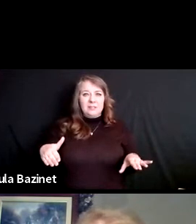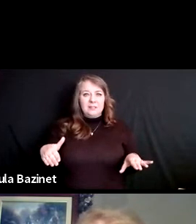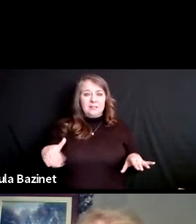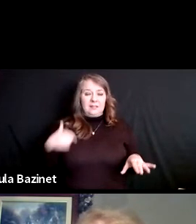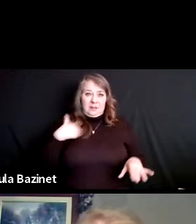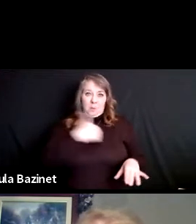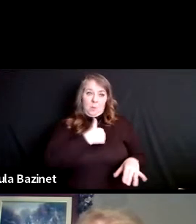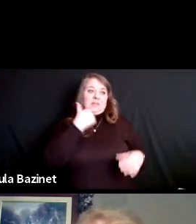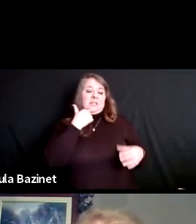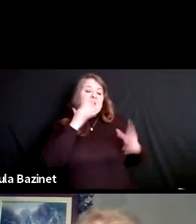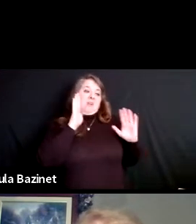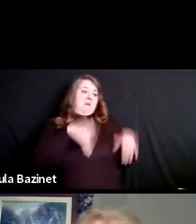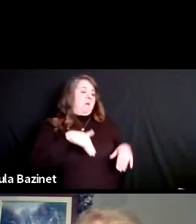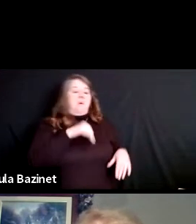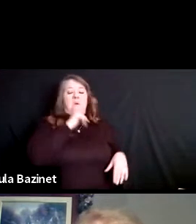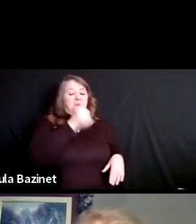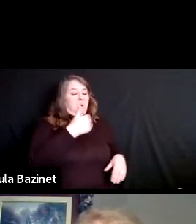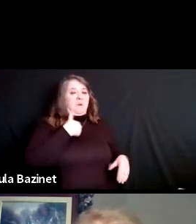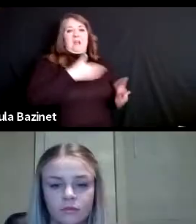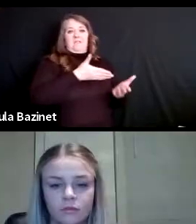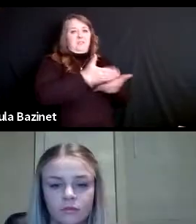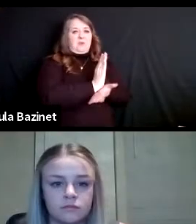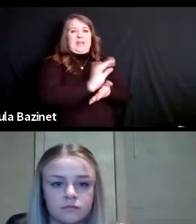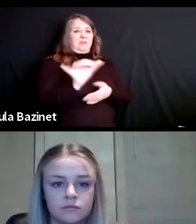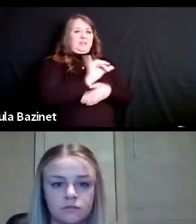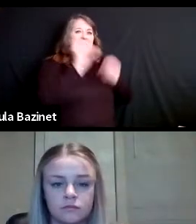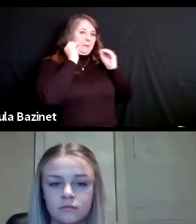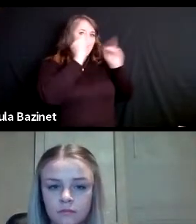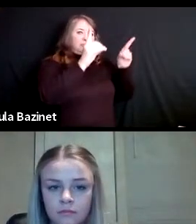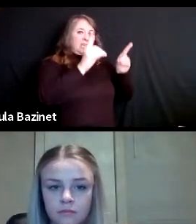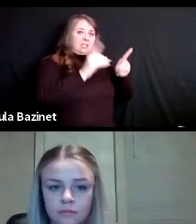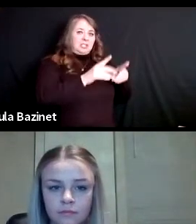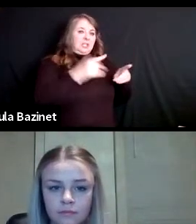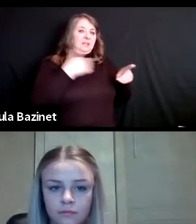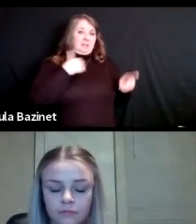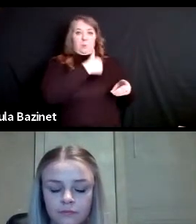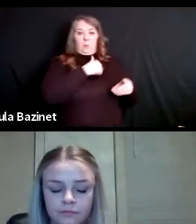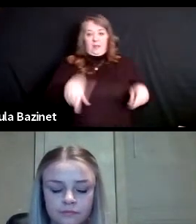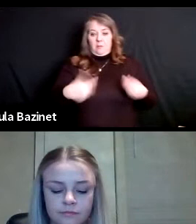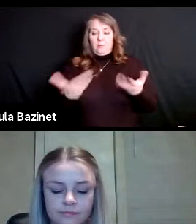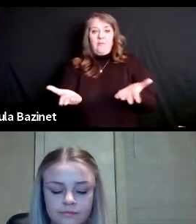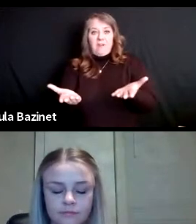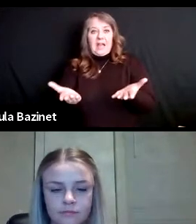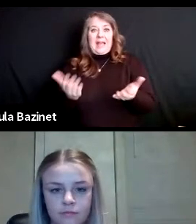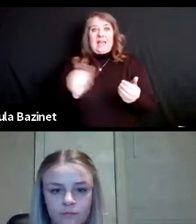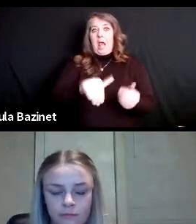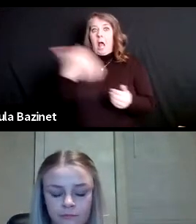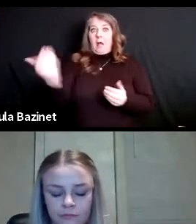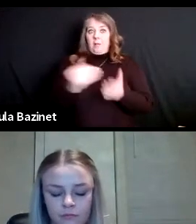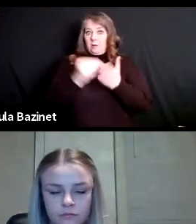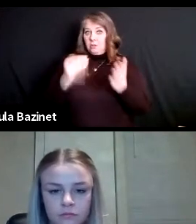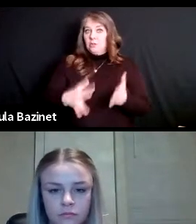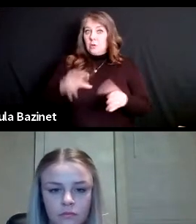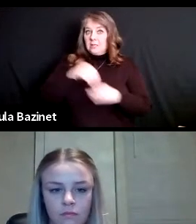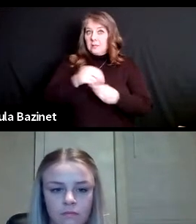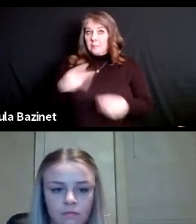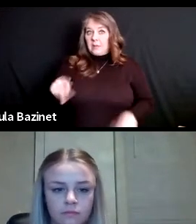Are we saying they don't have the right to the same education that we are giving every other student in